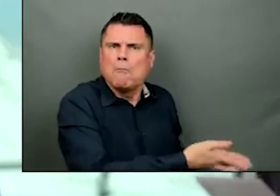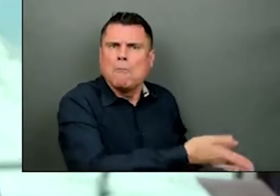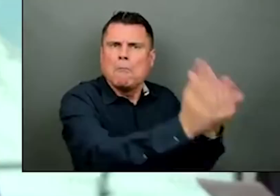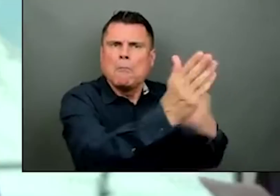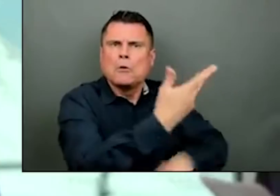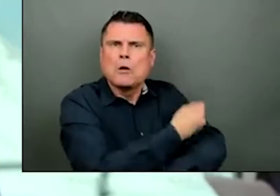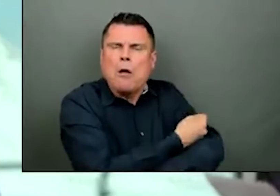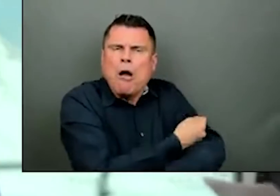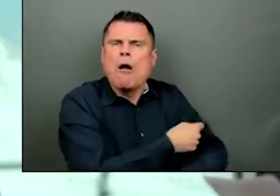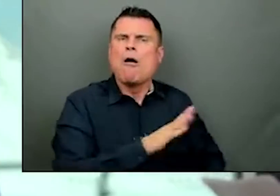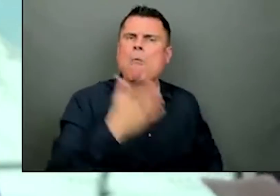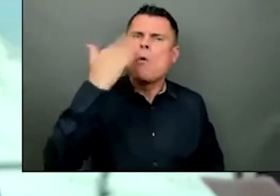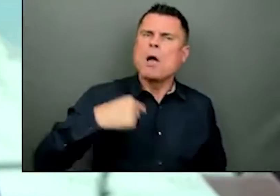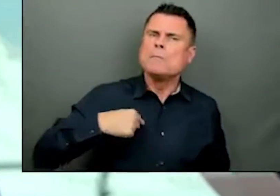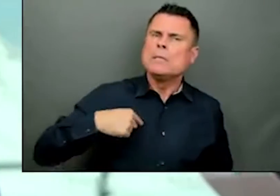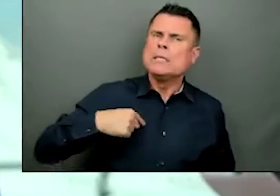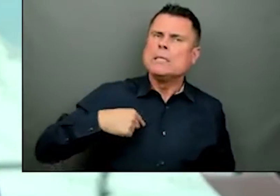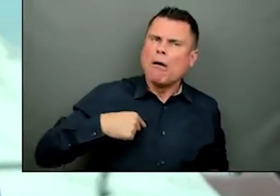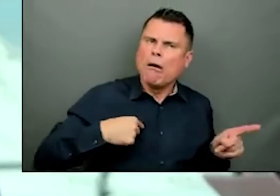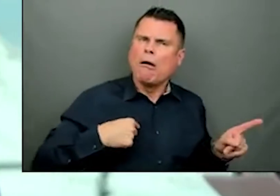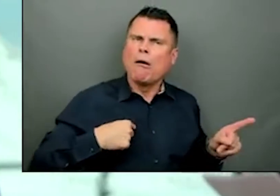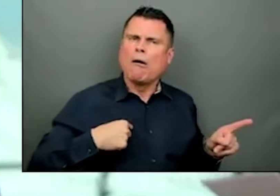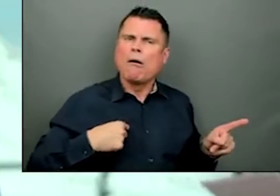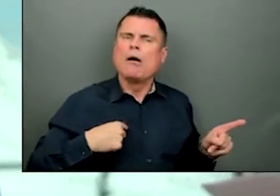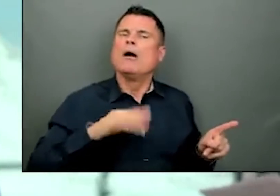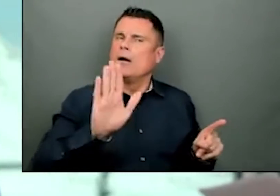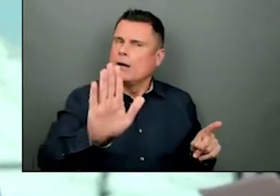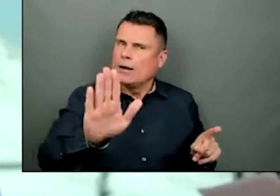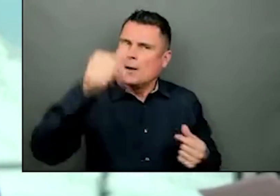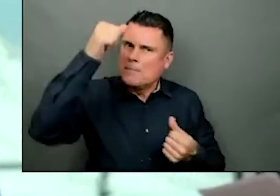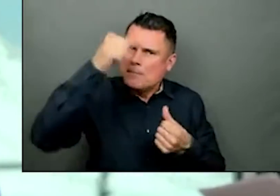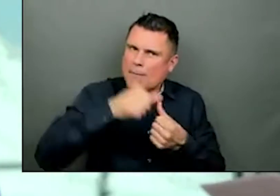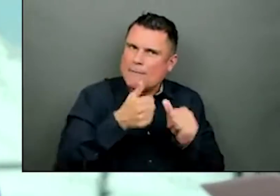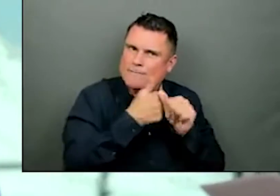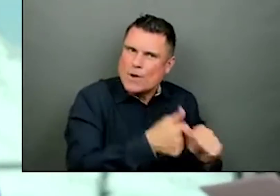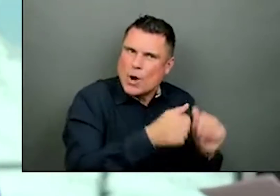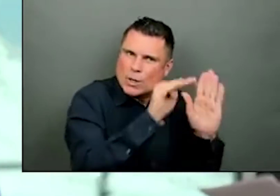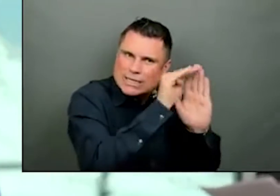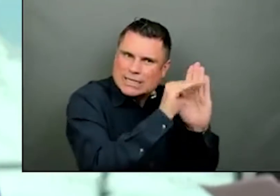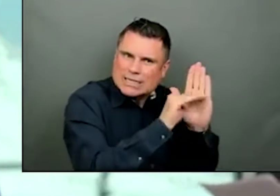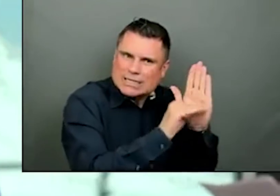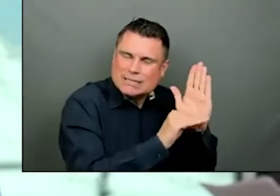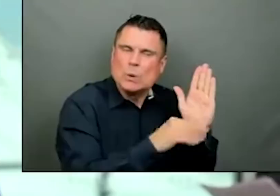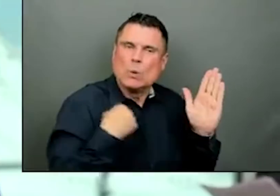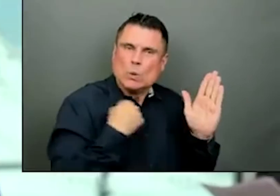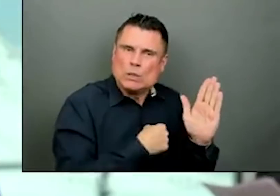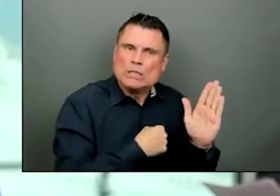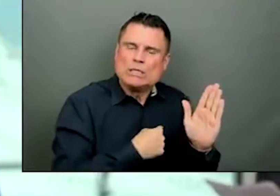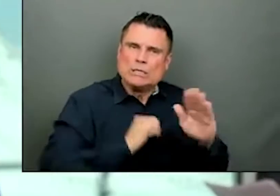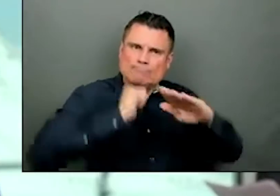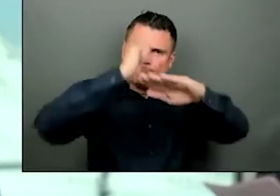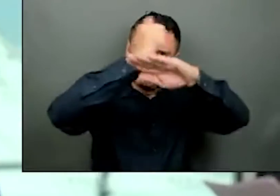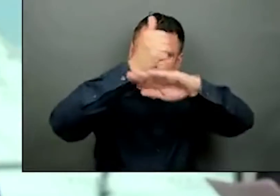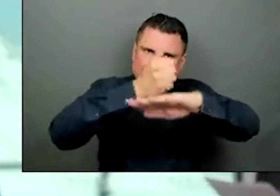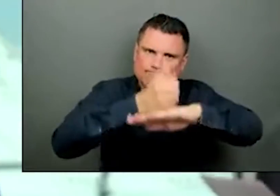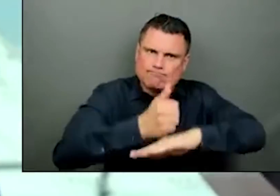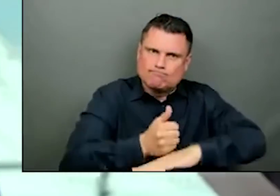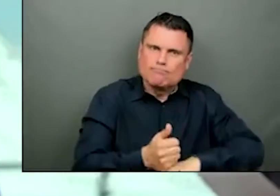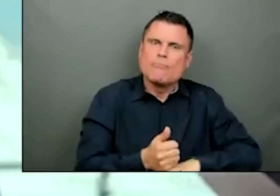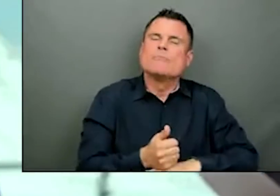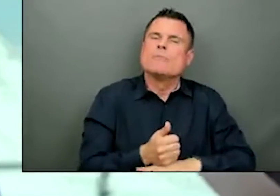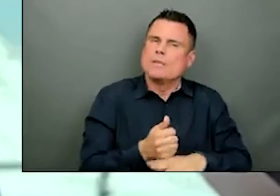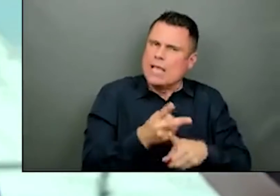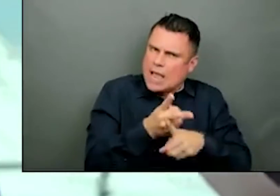categories as they have been developed. Everyone will get vaccines in the next few months, and each group is